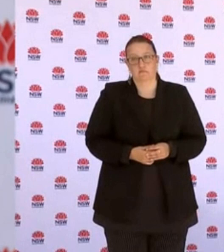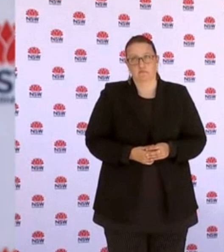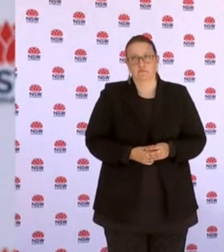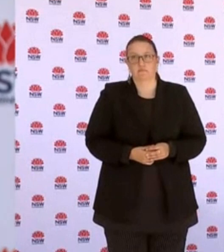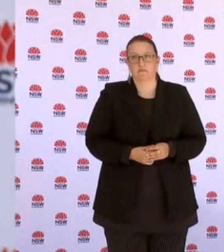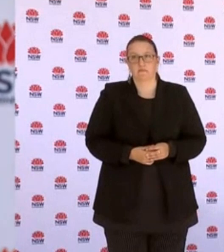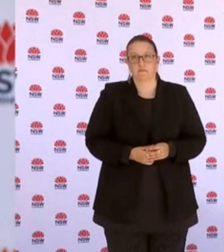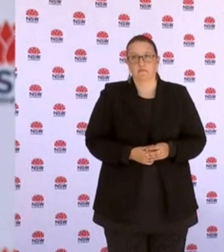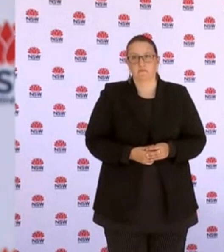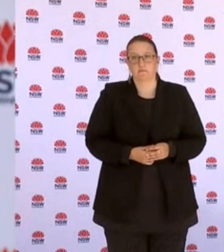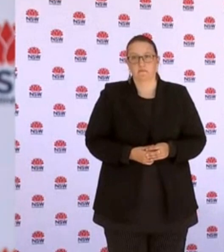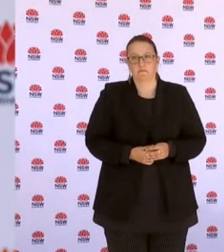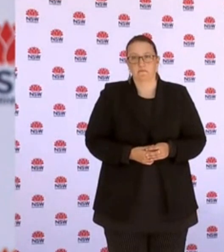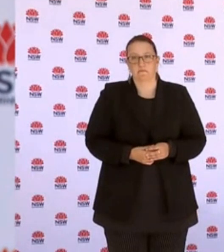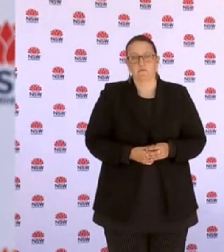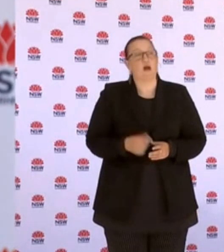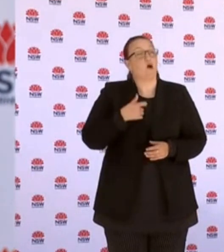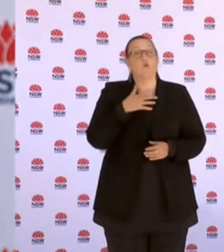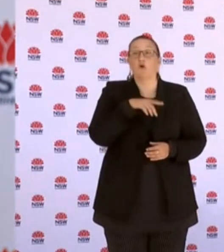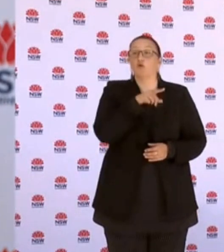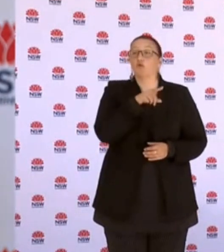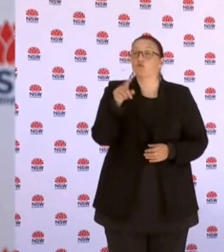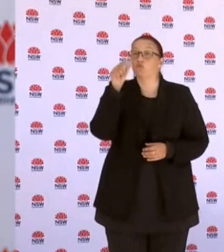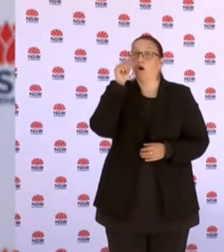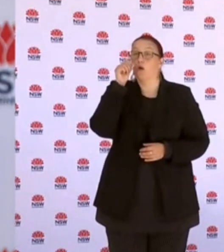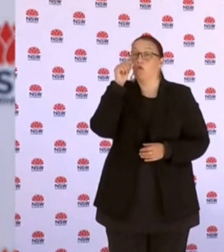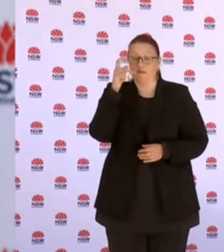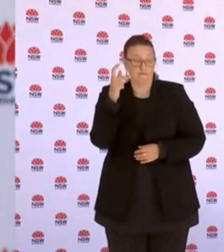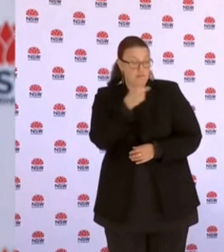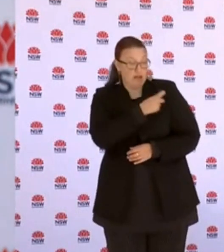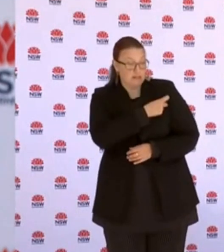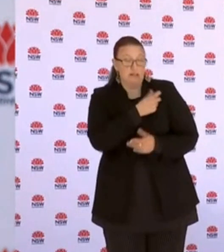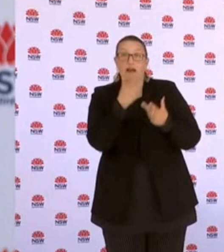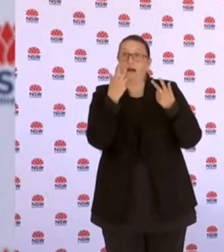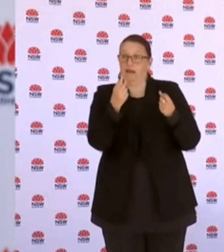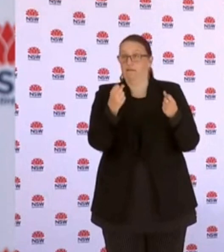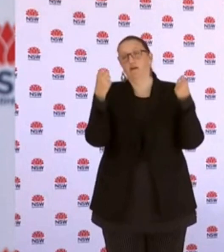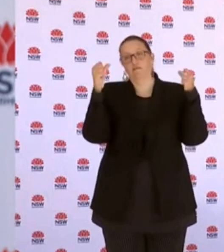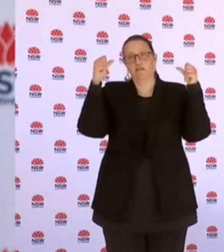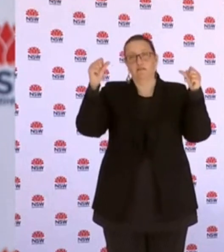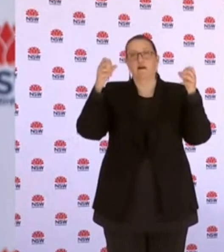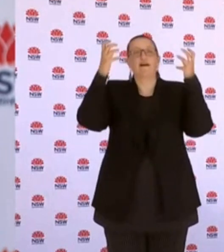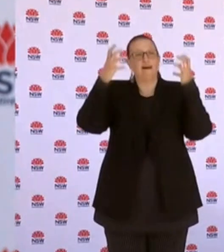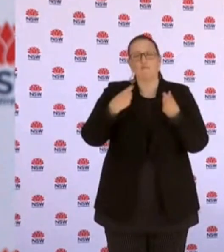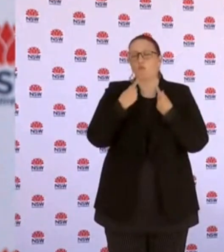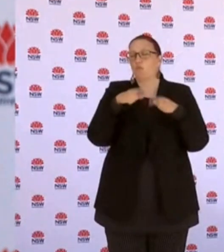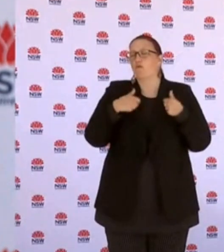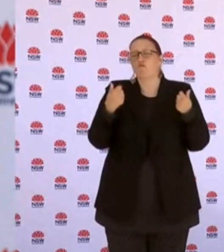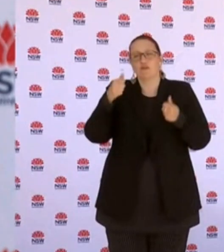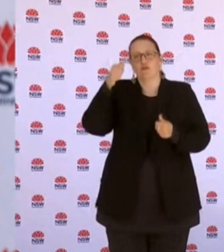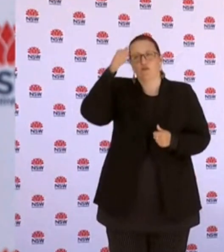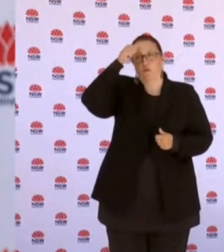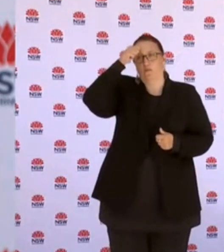our own data to know that the vaccines are in fact effective. The Delta strain is the predominant strain in the